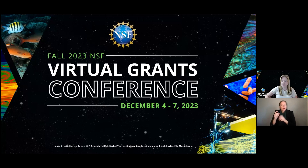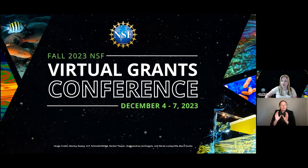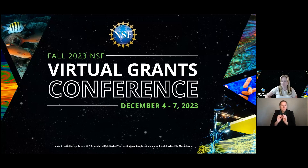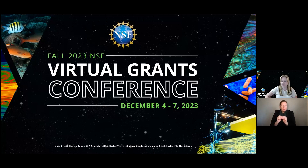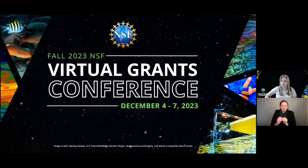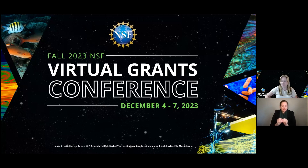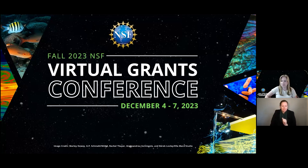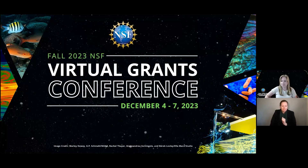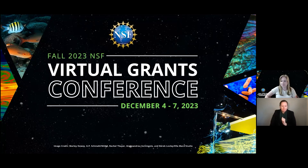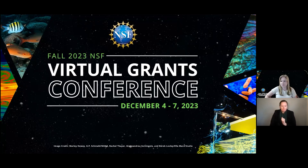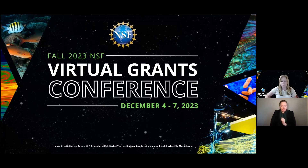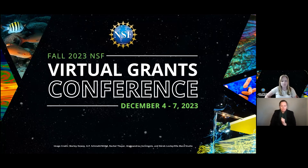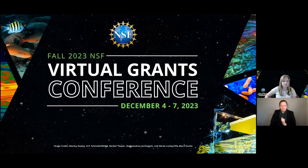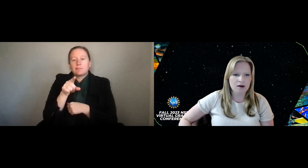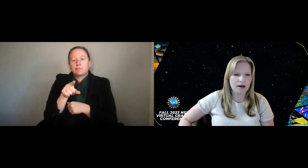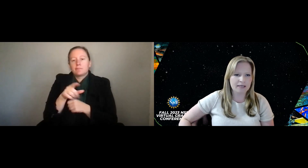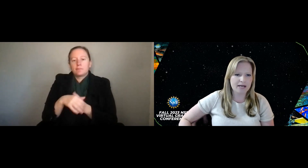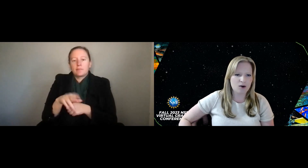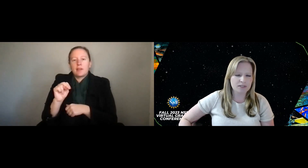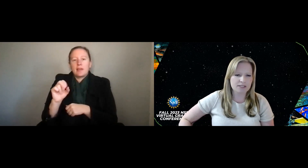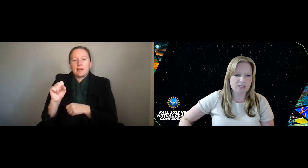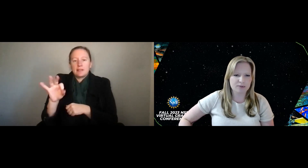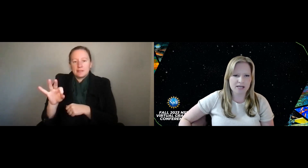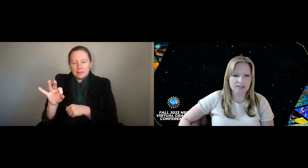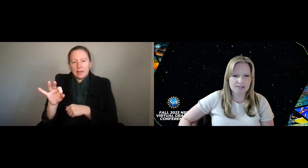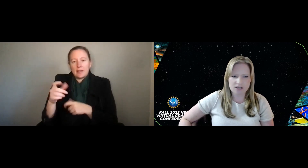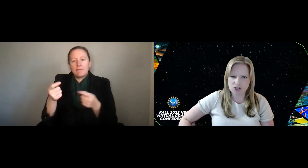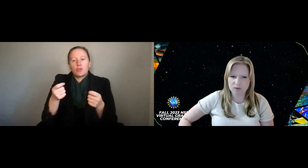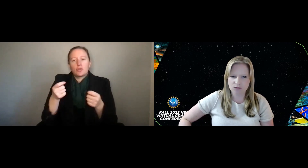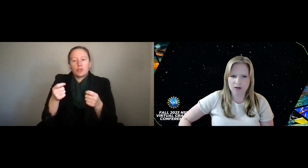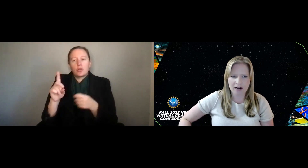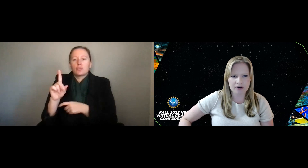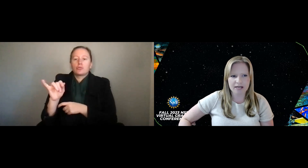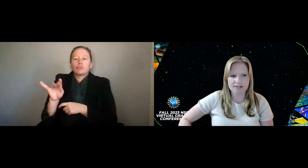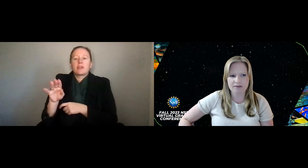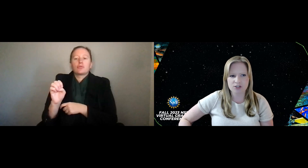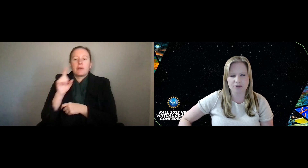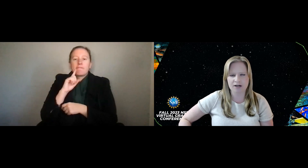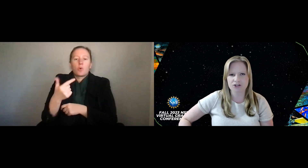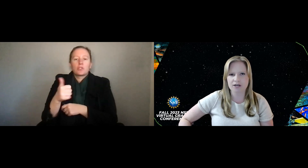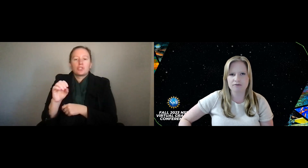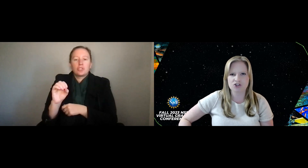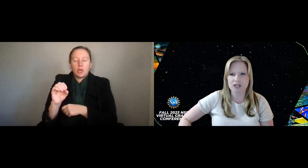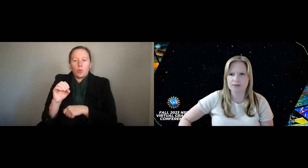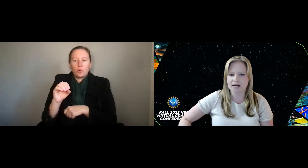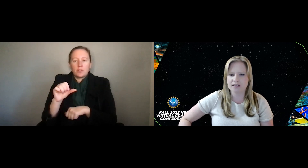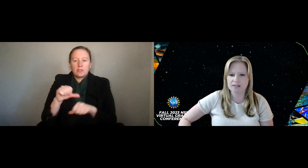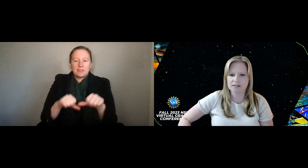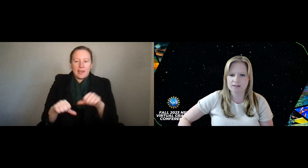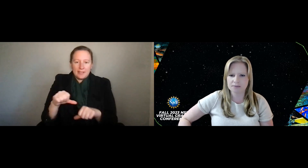Grants Conference. I am now pleased to present this session, which will cover NSF's Directorate for